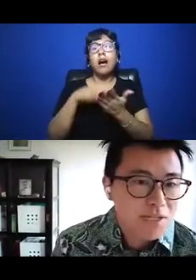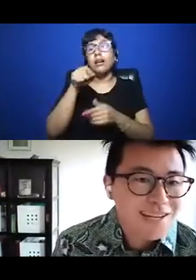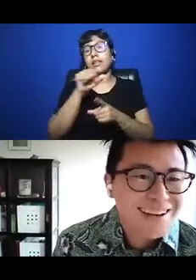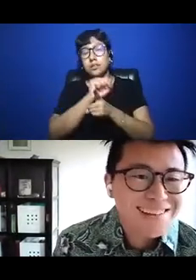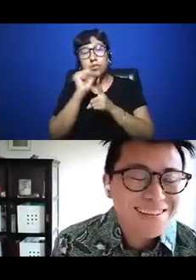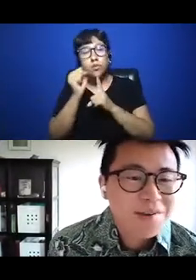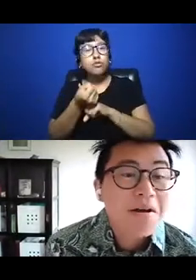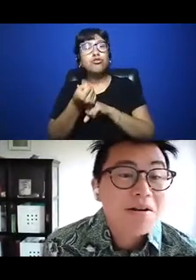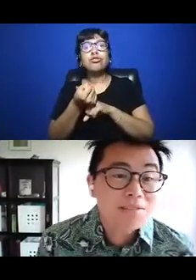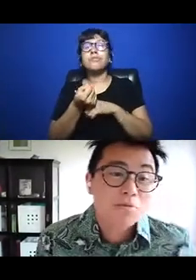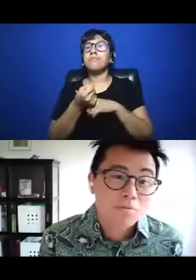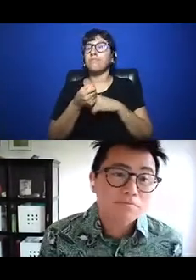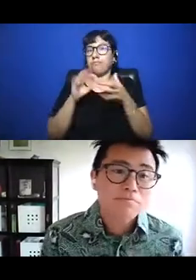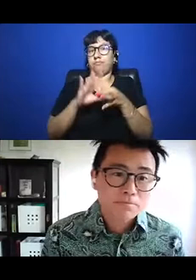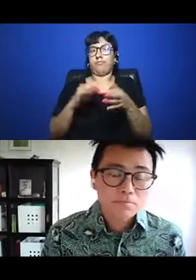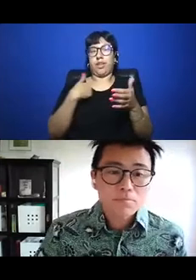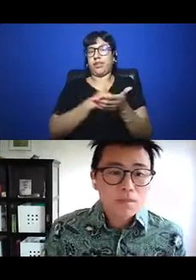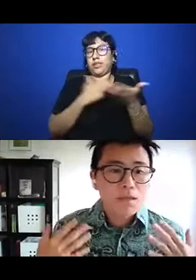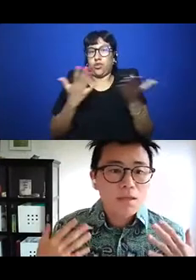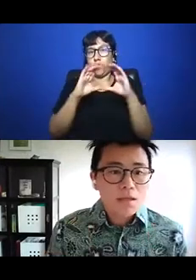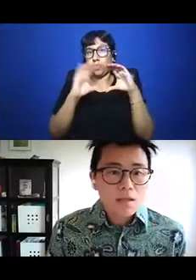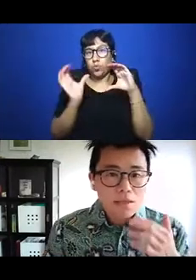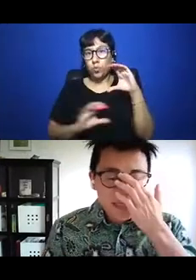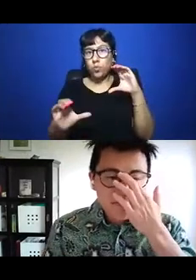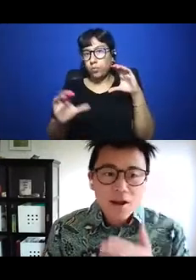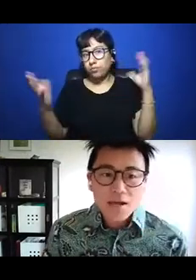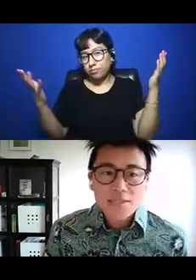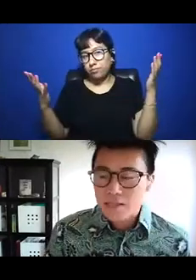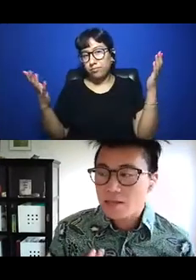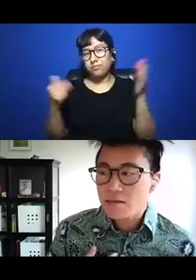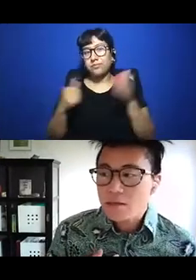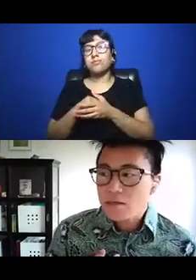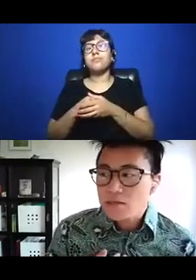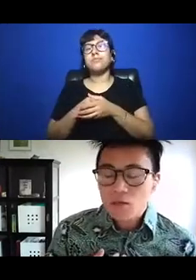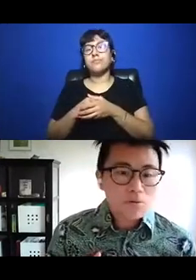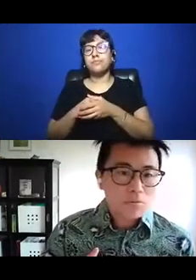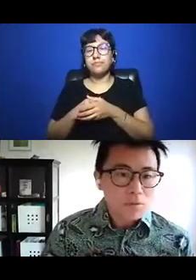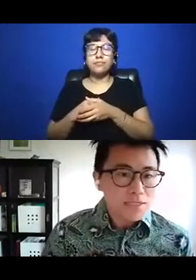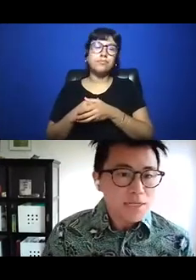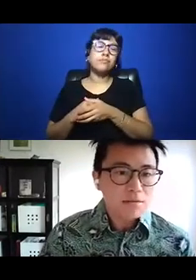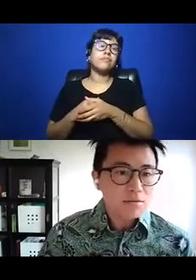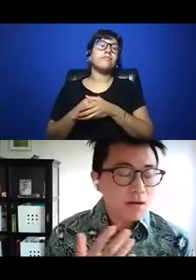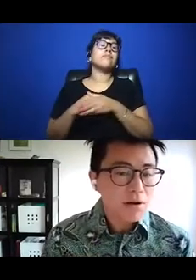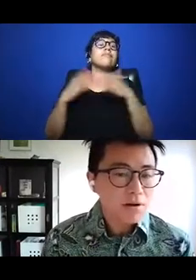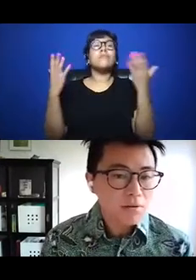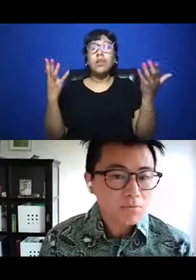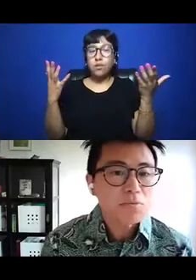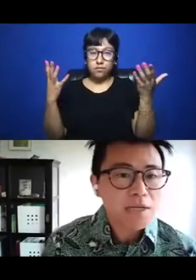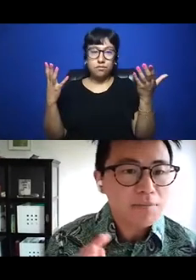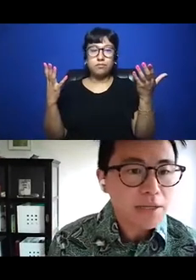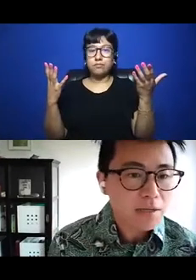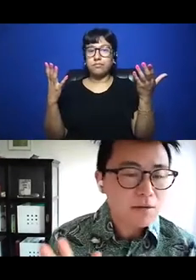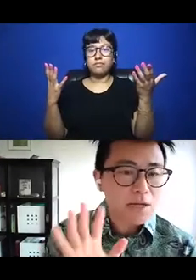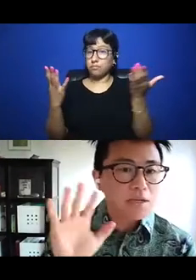it does pertain to us. Here we are on Zoom. Yeah. Let's say for us, like, so let's say none of our, well,